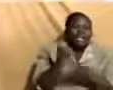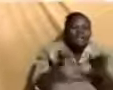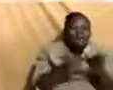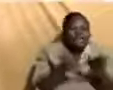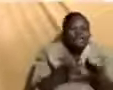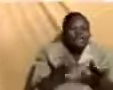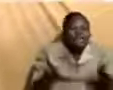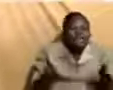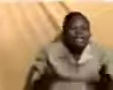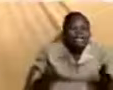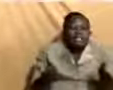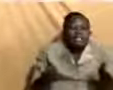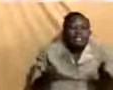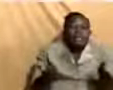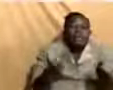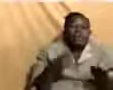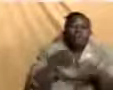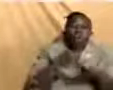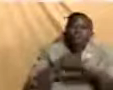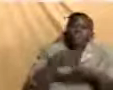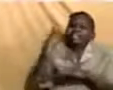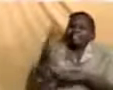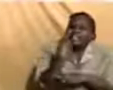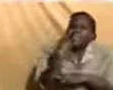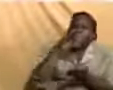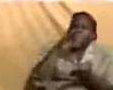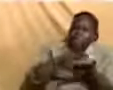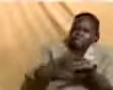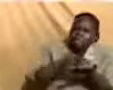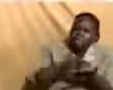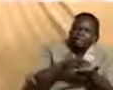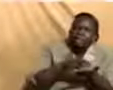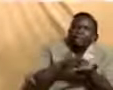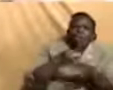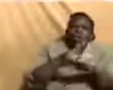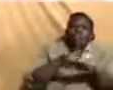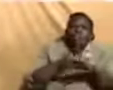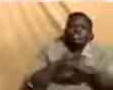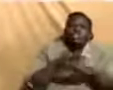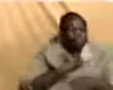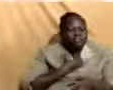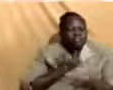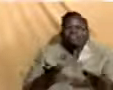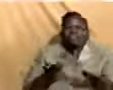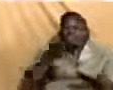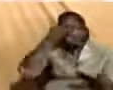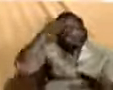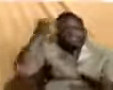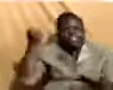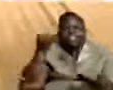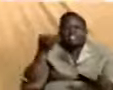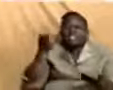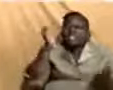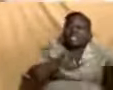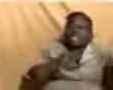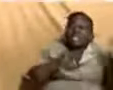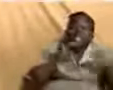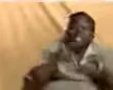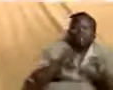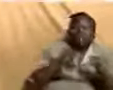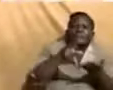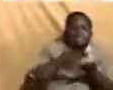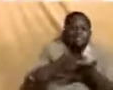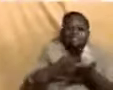brought against the president on civil matters? On civil matters. Forget about electoral matters. Forget about